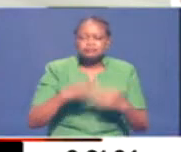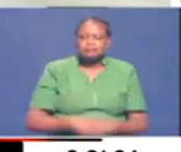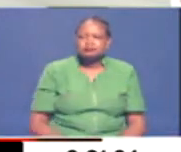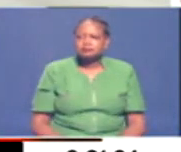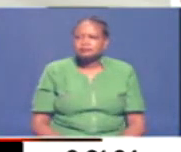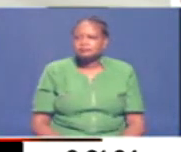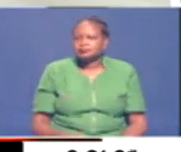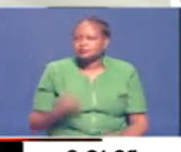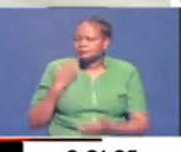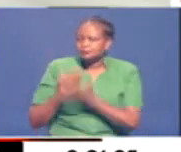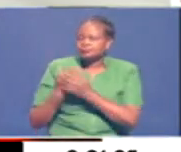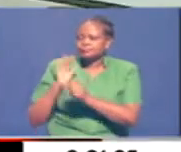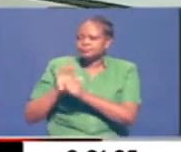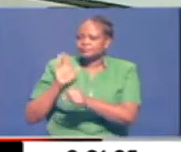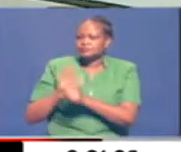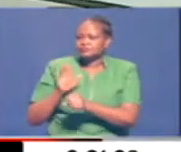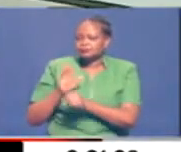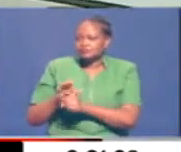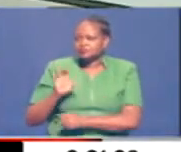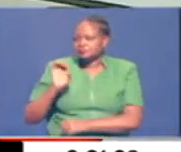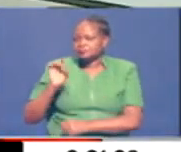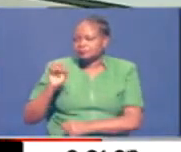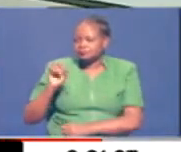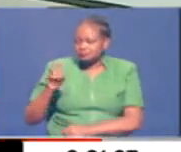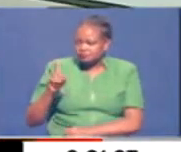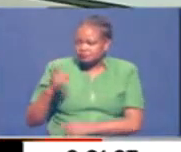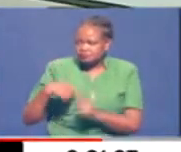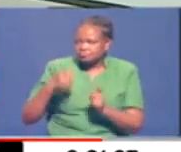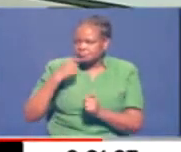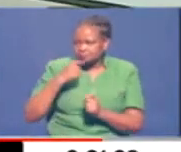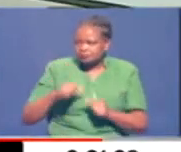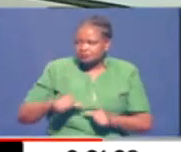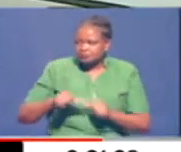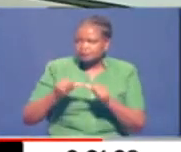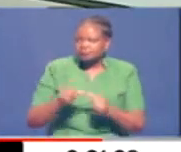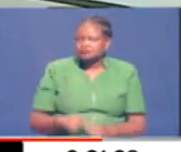That's Edward from Kitui for those reactions. Now moving on, Kenyan leaders have taken to social